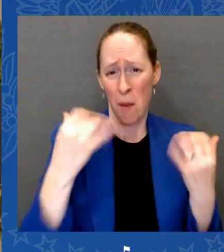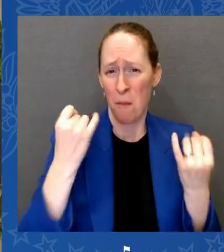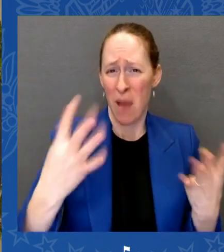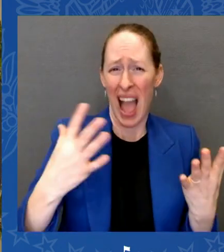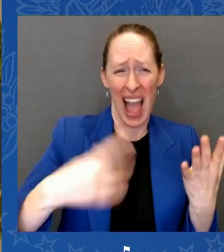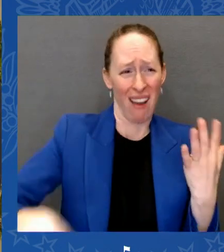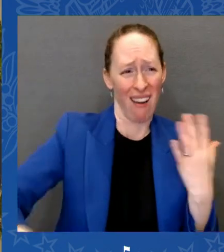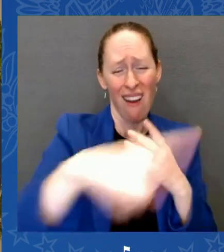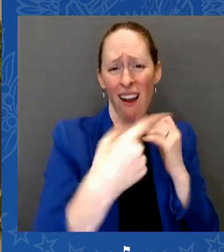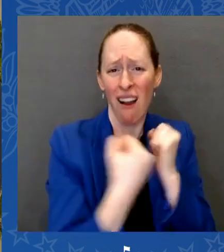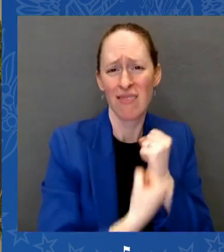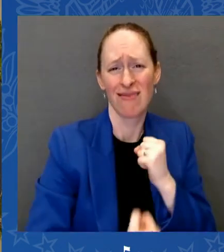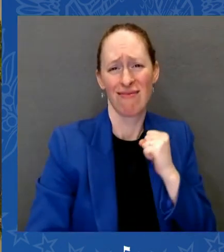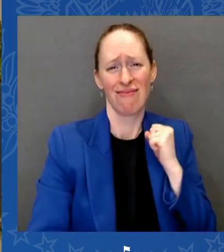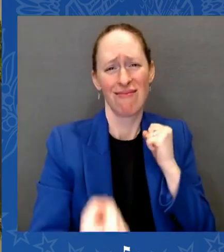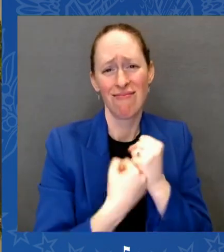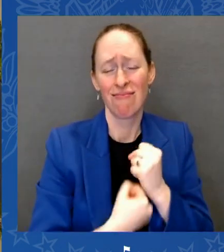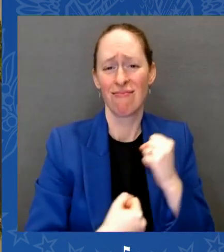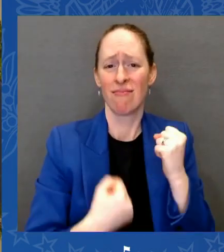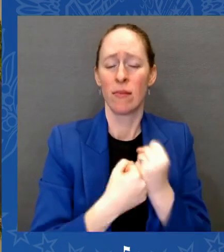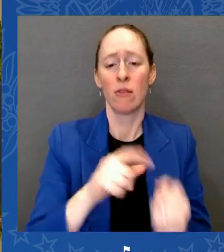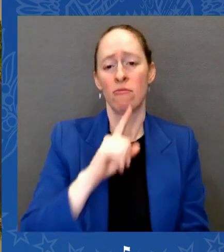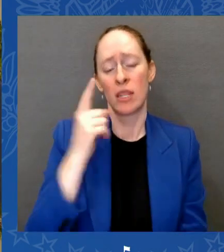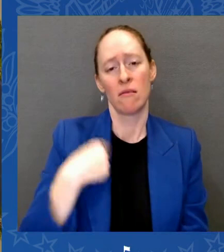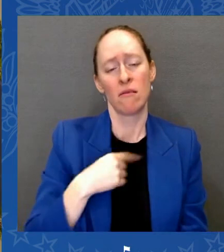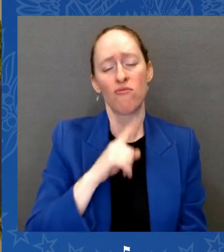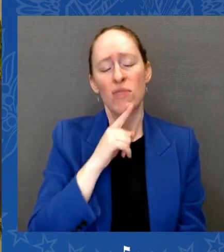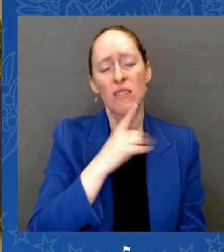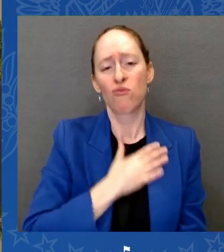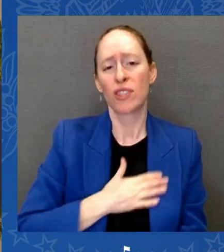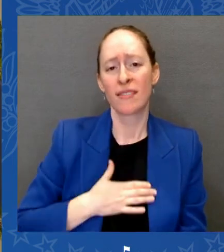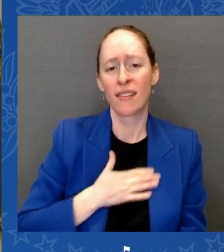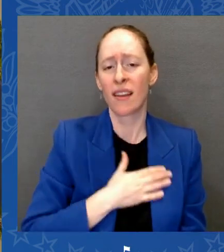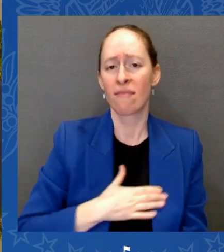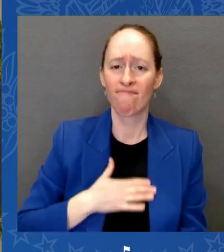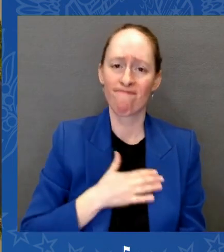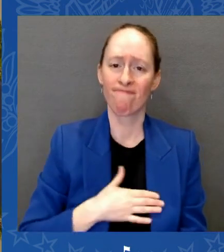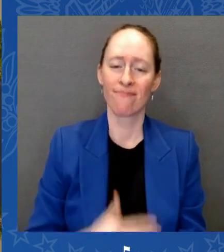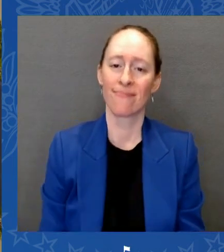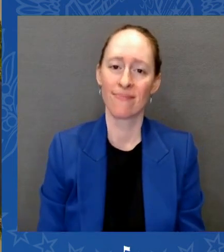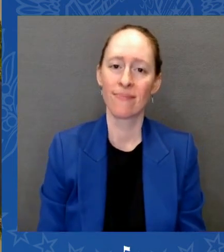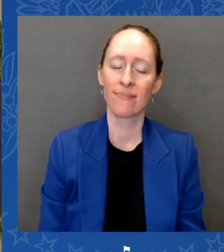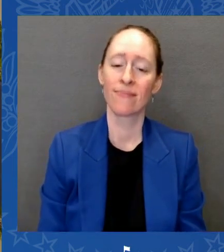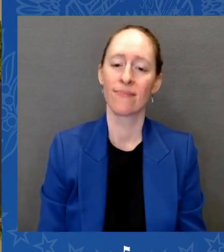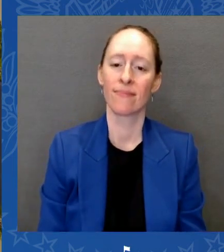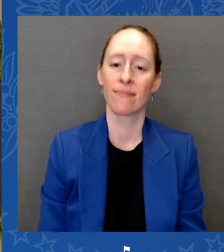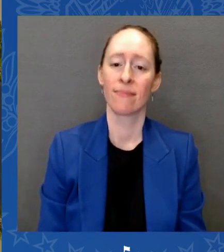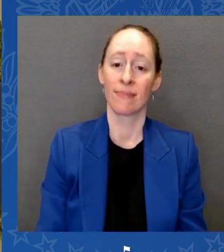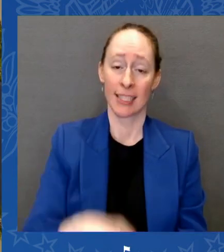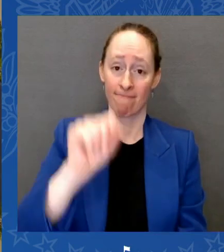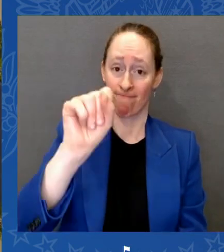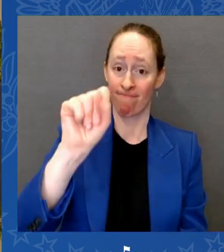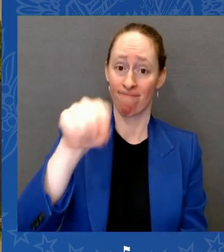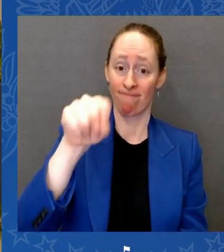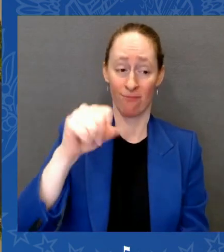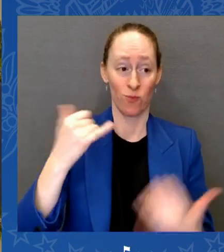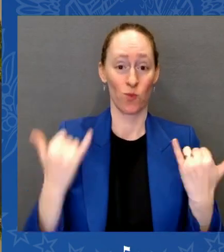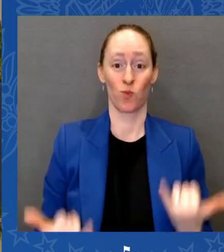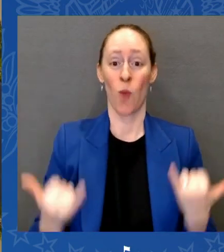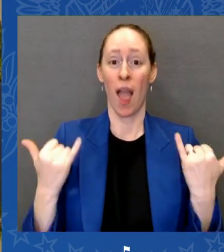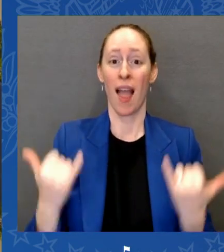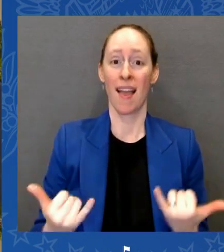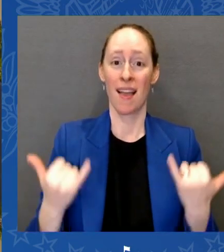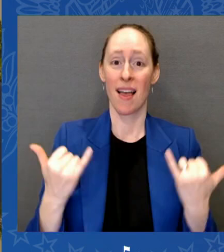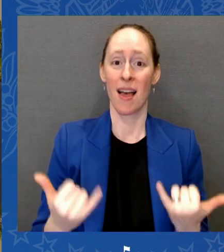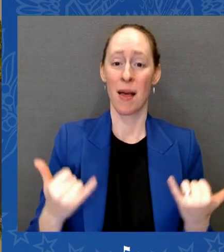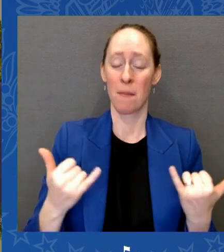today my family is whole, but as you all are aware, there's so many other families who are not whole. And so BG's not here to say this,